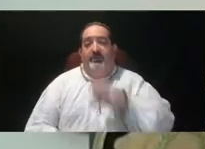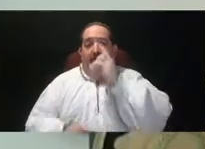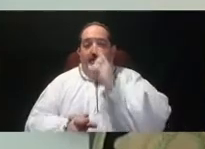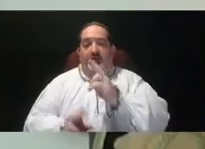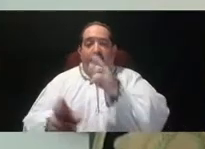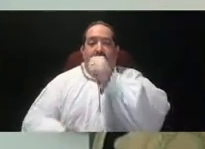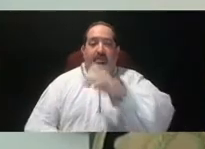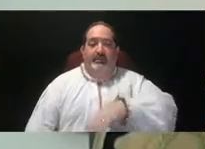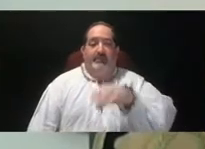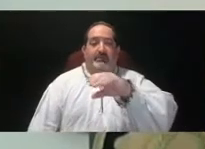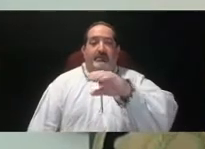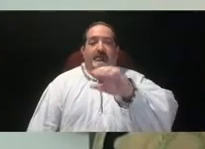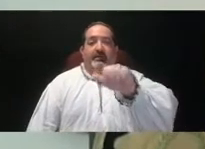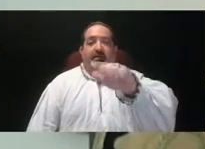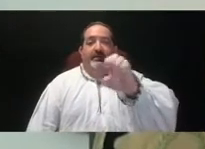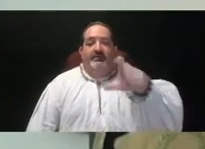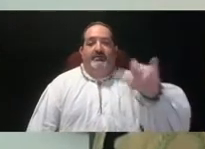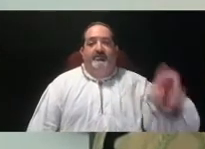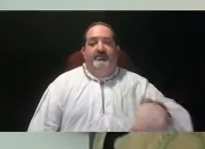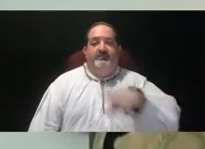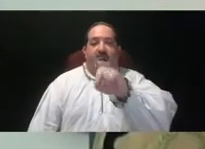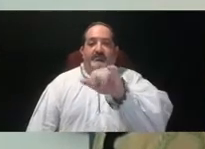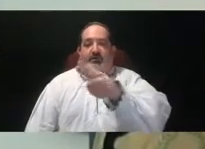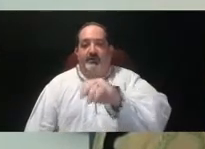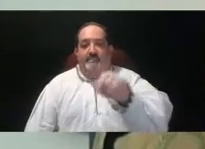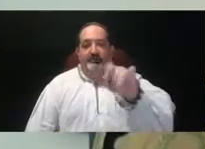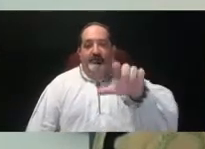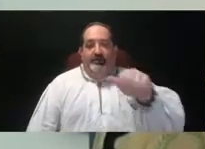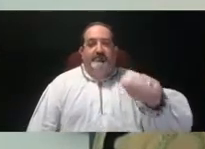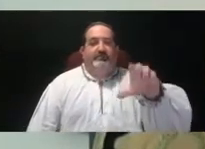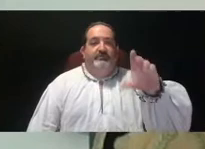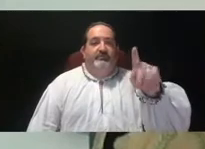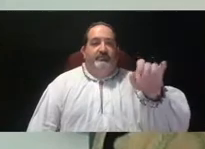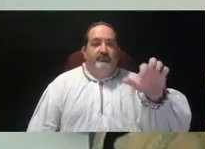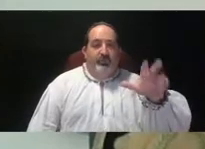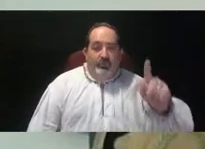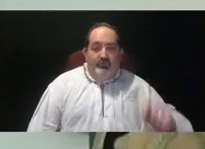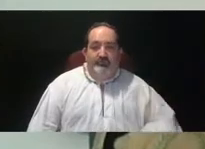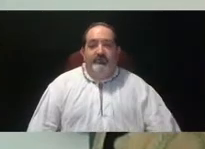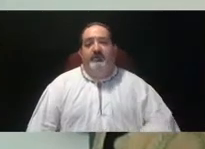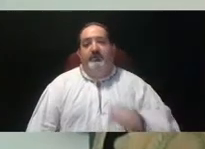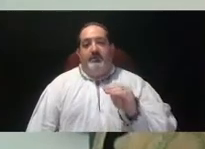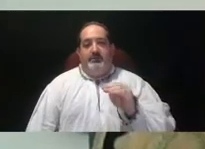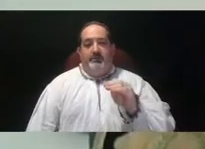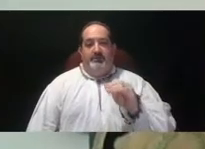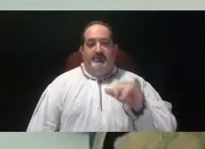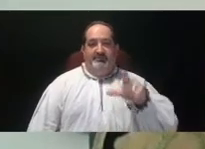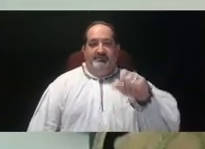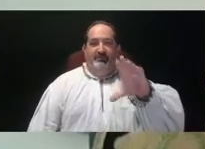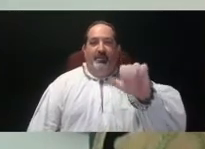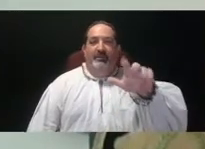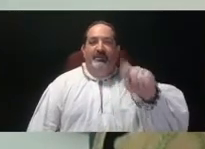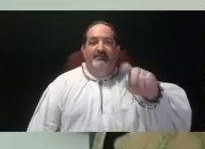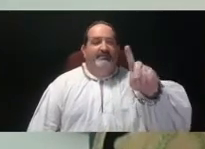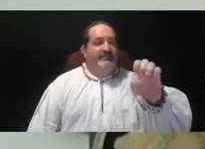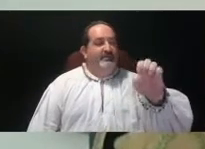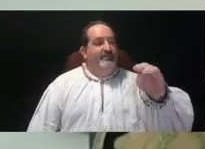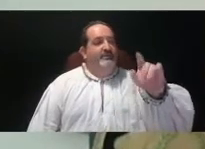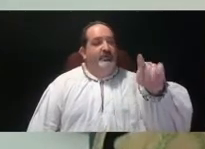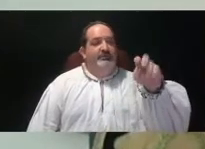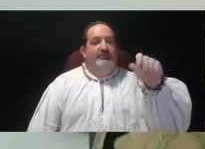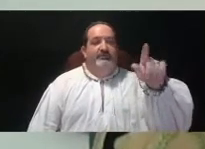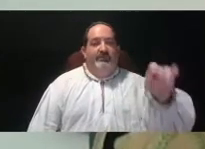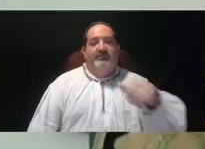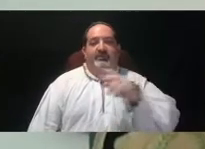de Hockmore, Domstolette, the rest of court, Mistress Colette de Montepelia, the